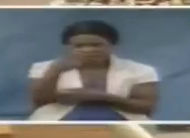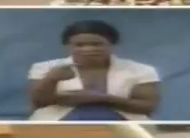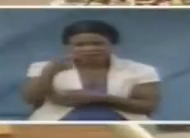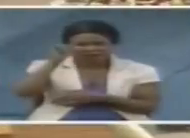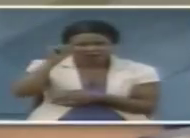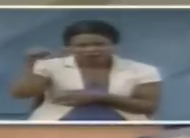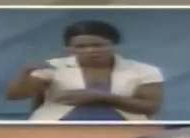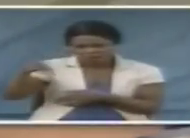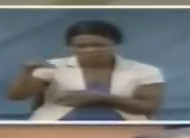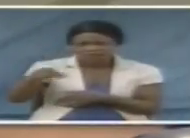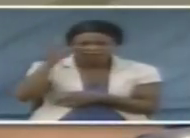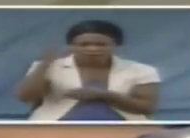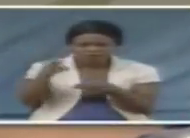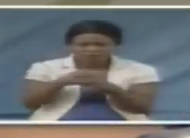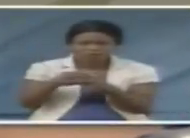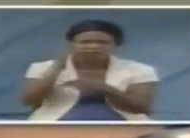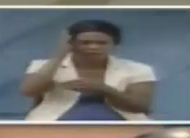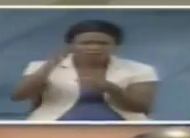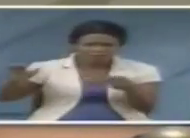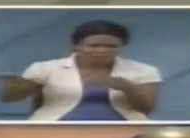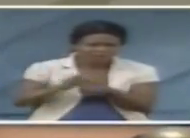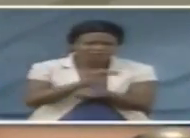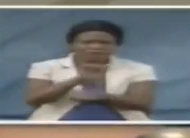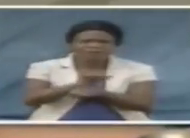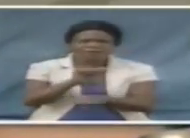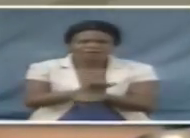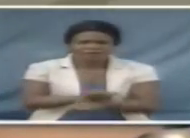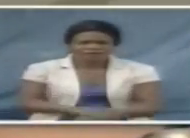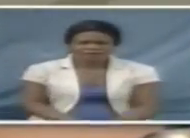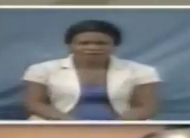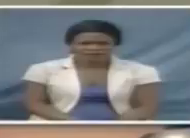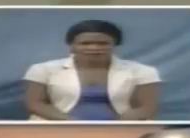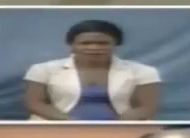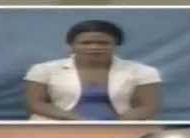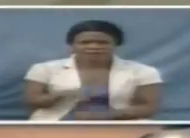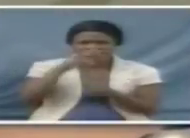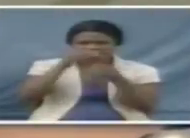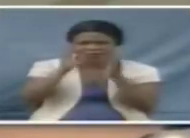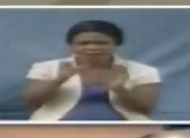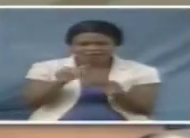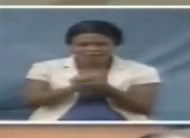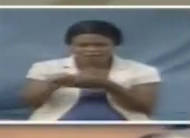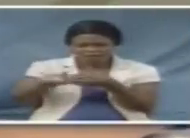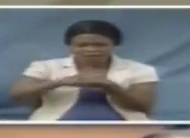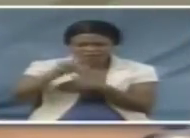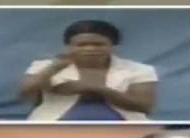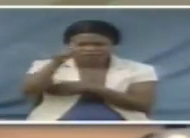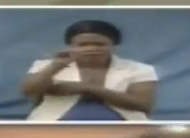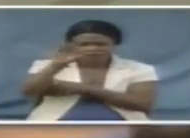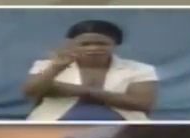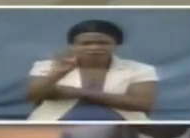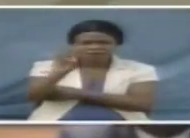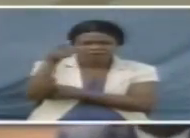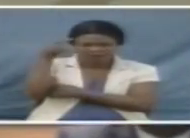also 2 laboratories for assaying mineral quality will soon be fully operational. Mr.